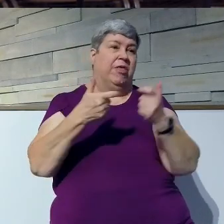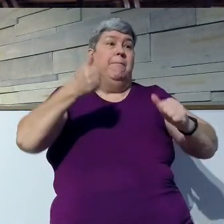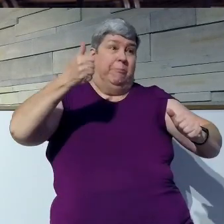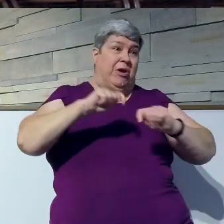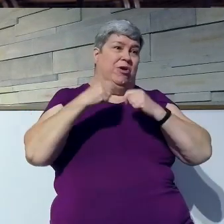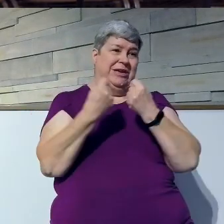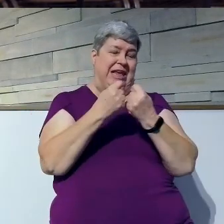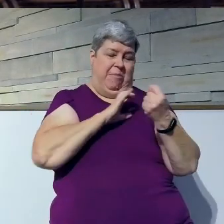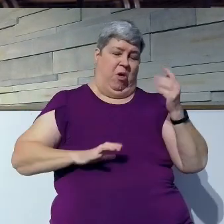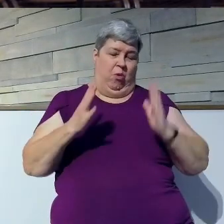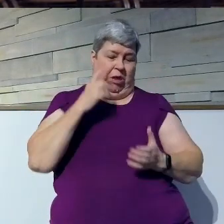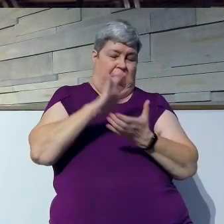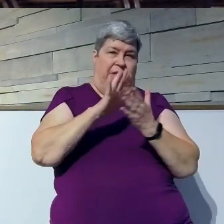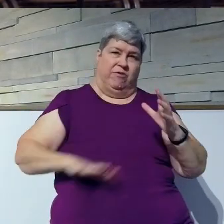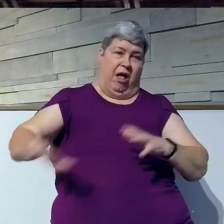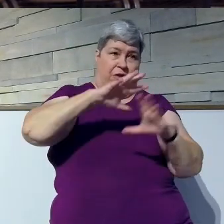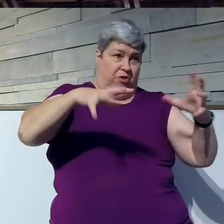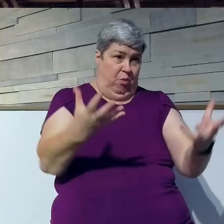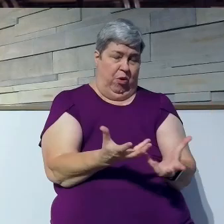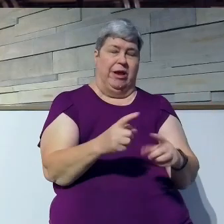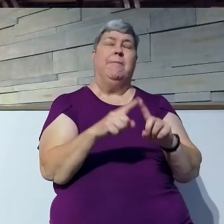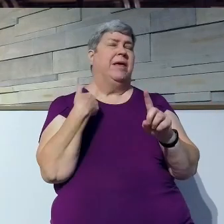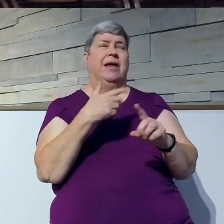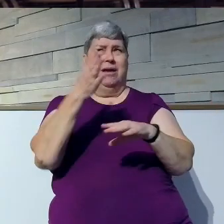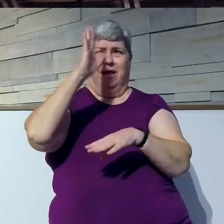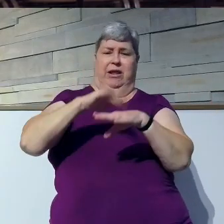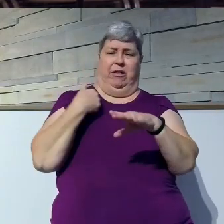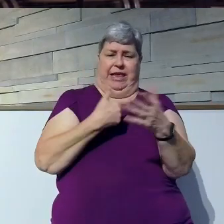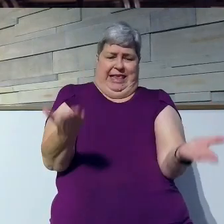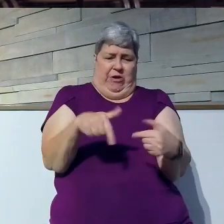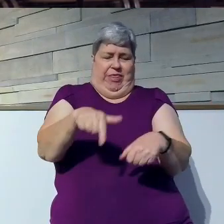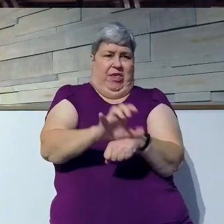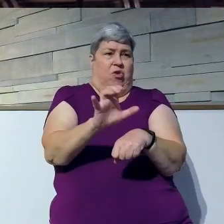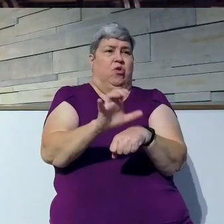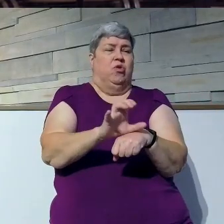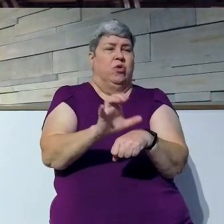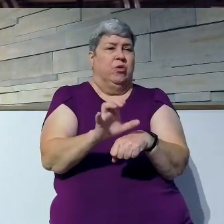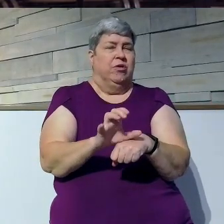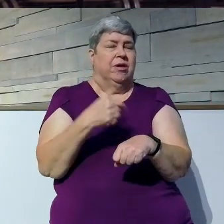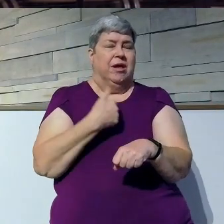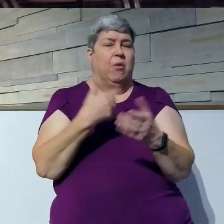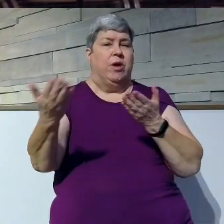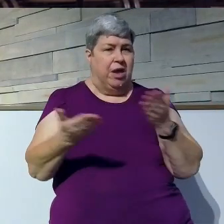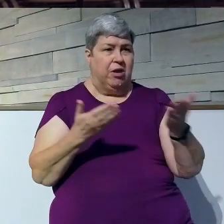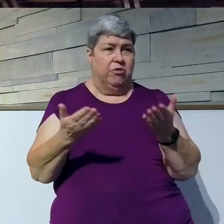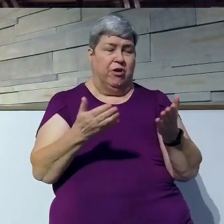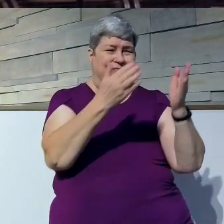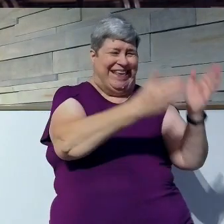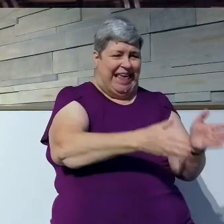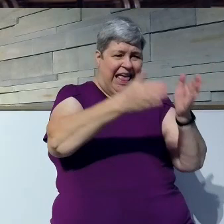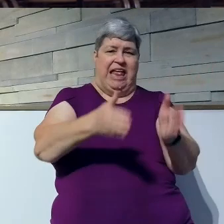of Christians all throughout the world. But God has called us into this local community of faith, and we serve